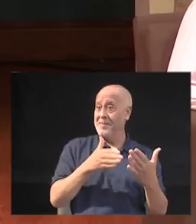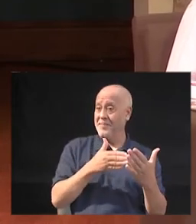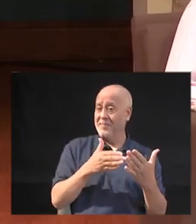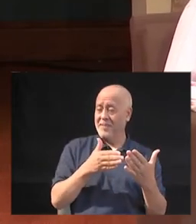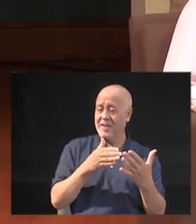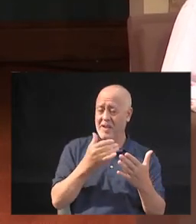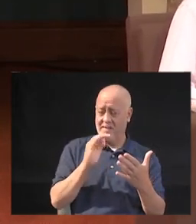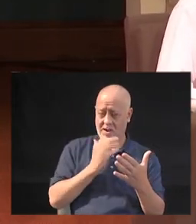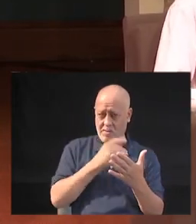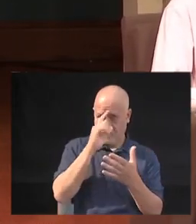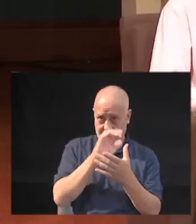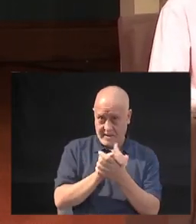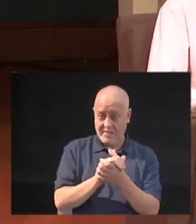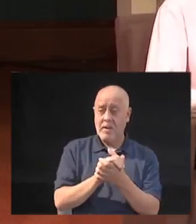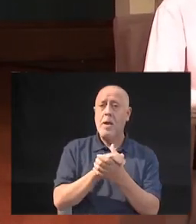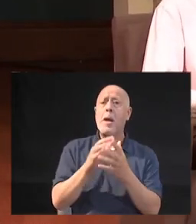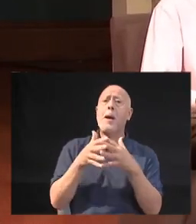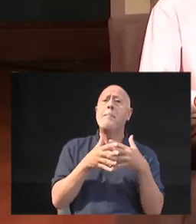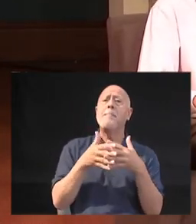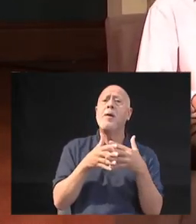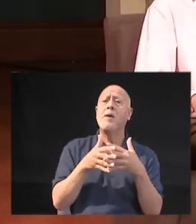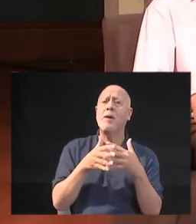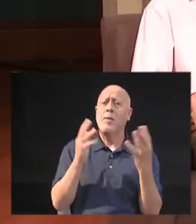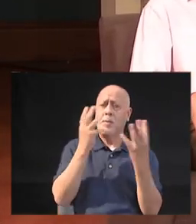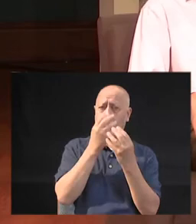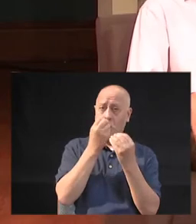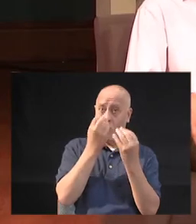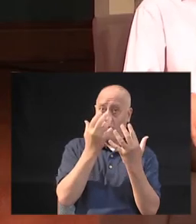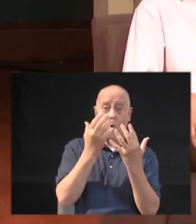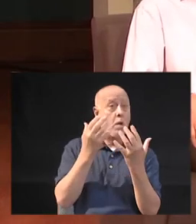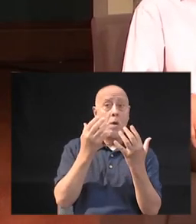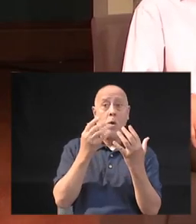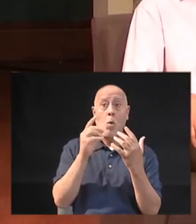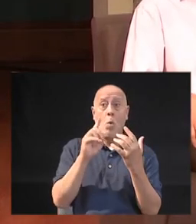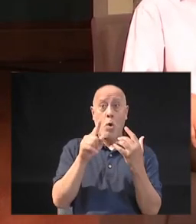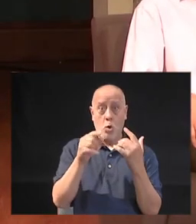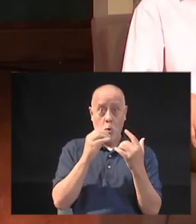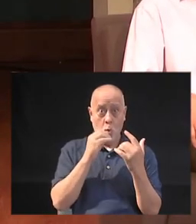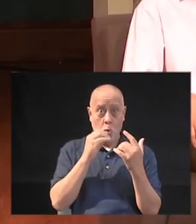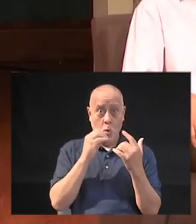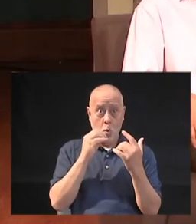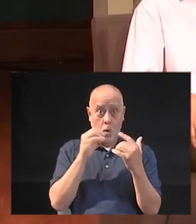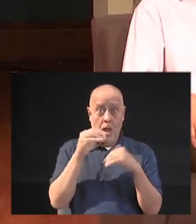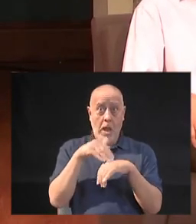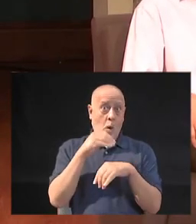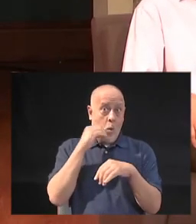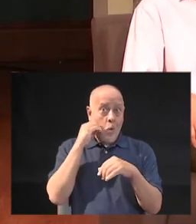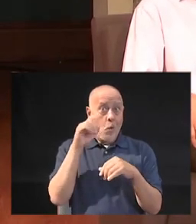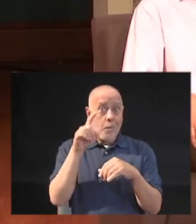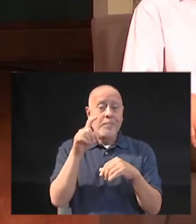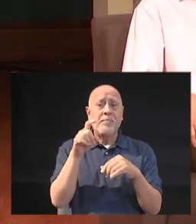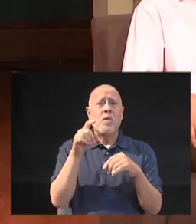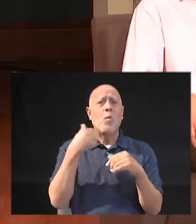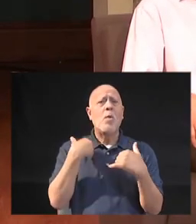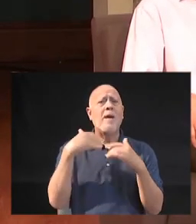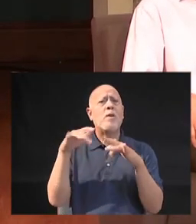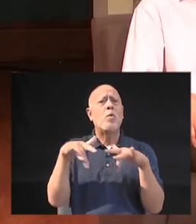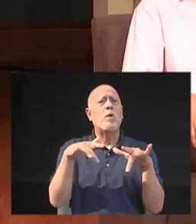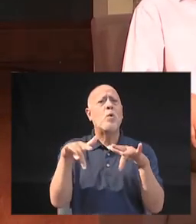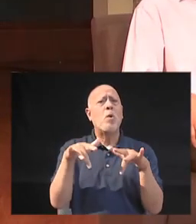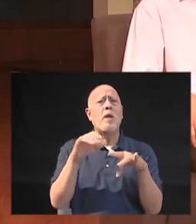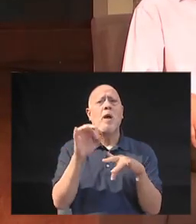Beautiful. And after we share in that hymn, I'll encourage you at home, wherever you are, we're going to have a recording of